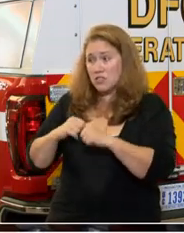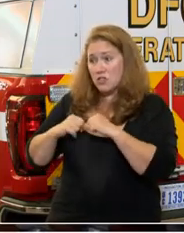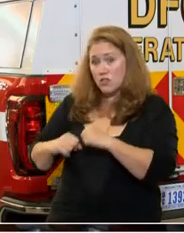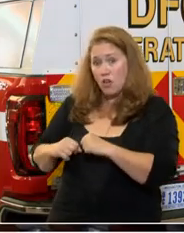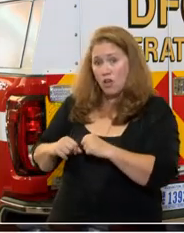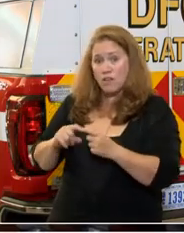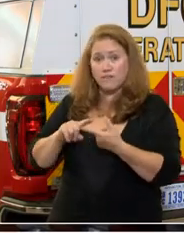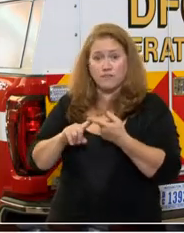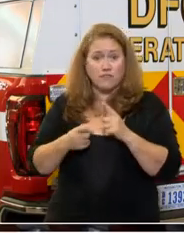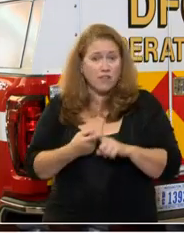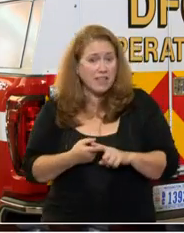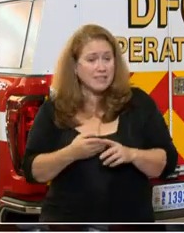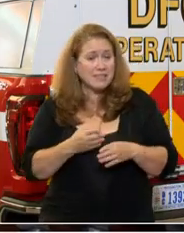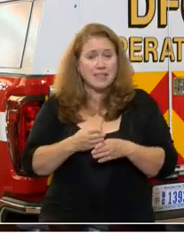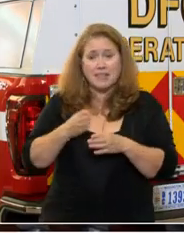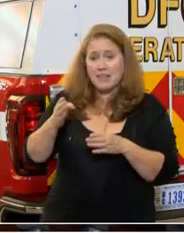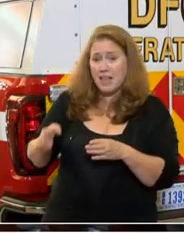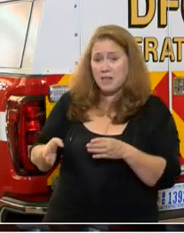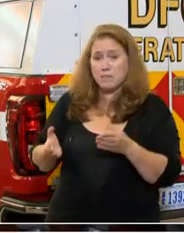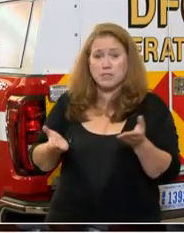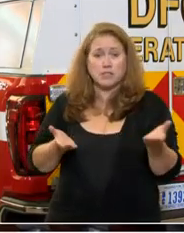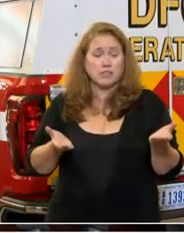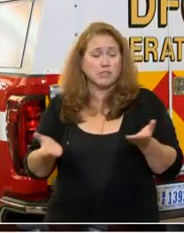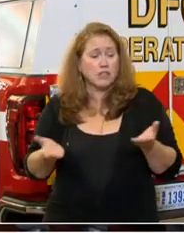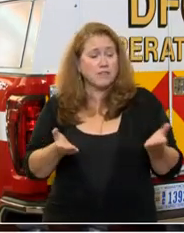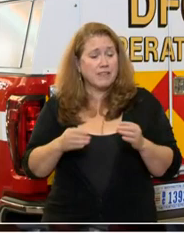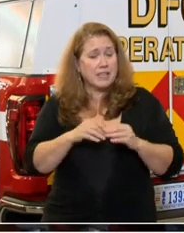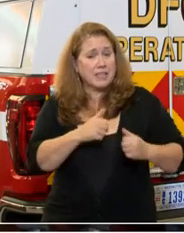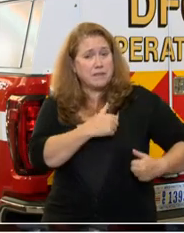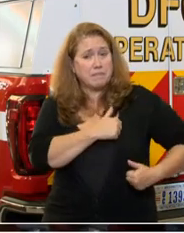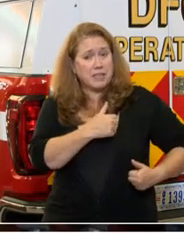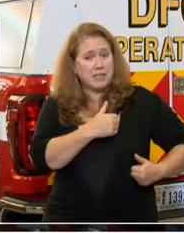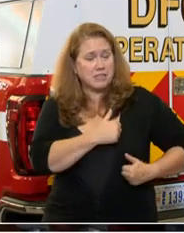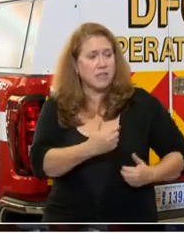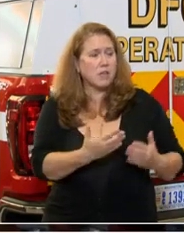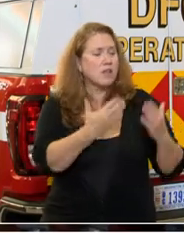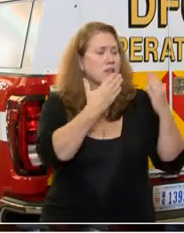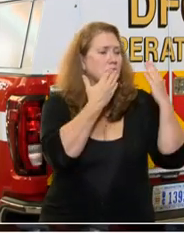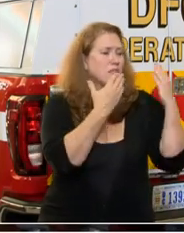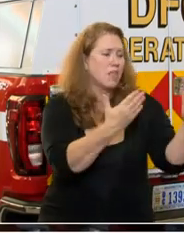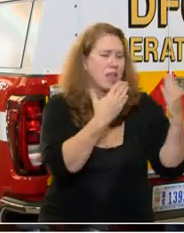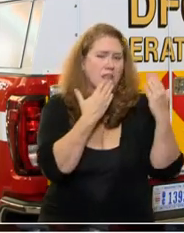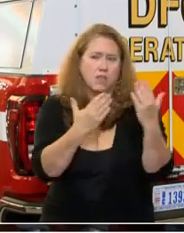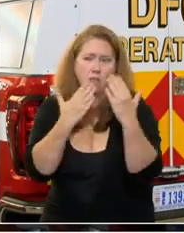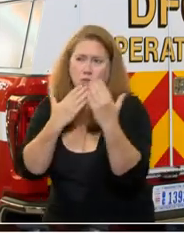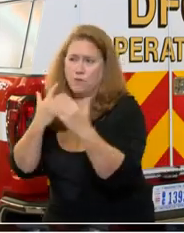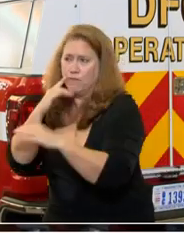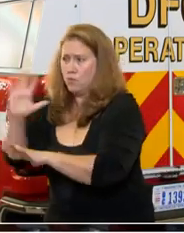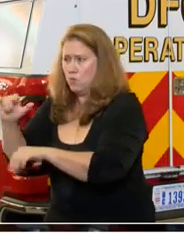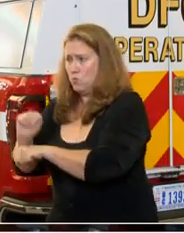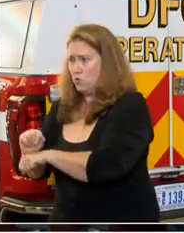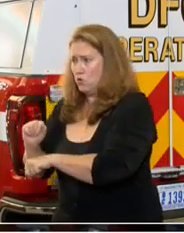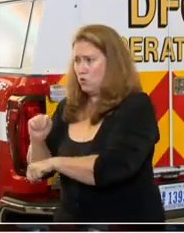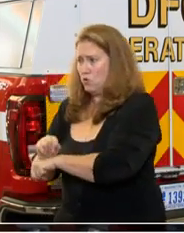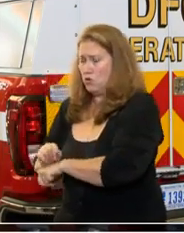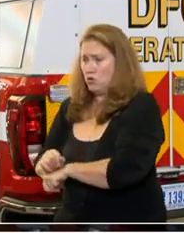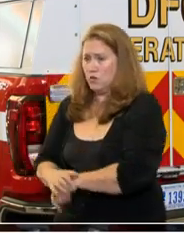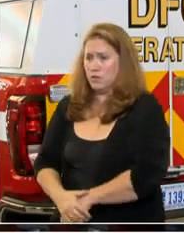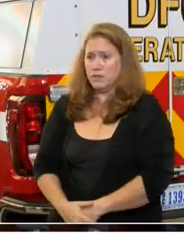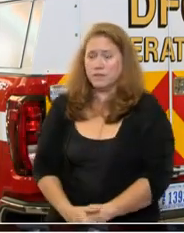the military and abroad. Our commitment to our first responders is for